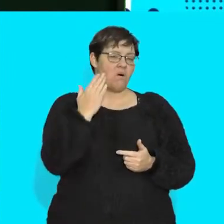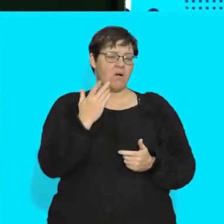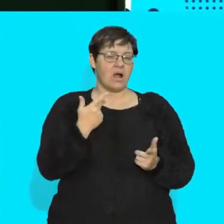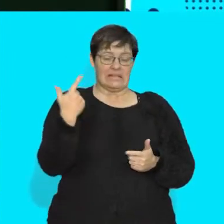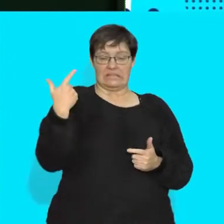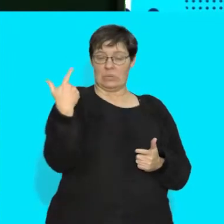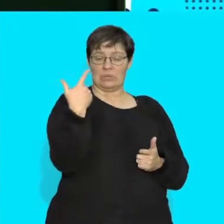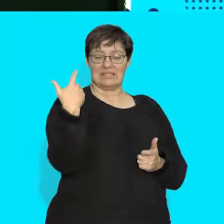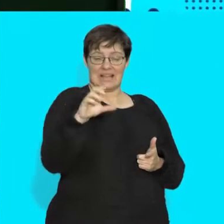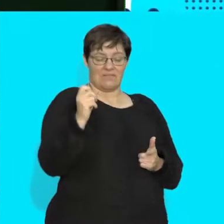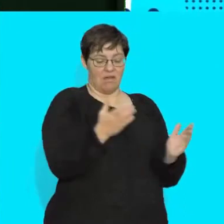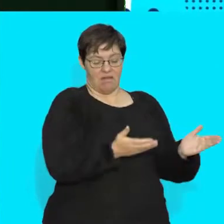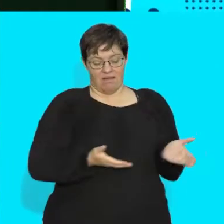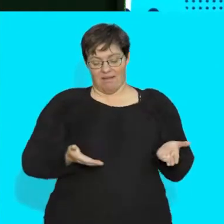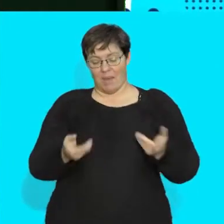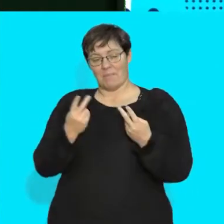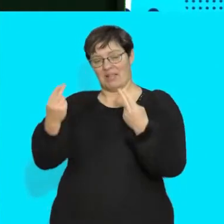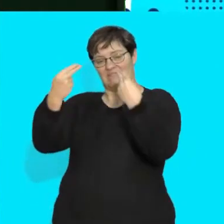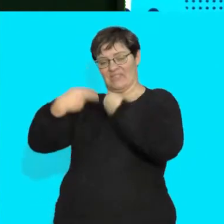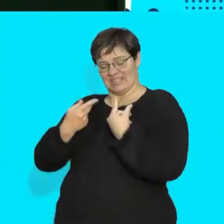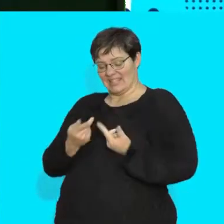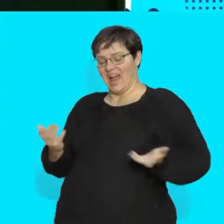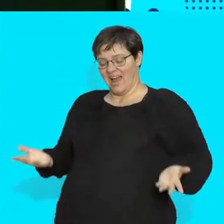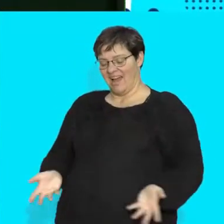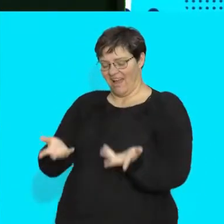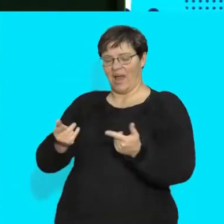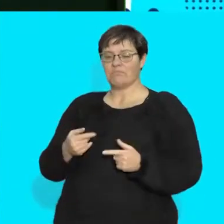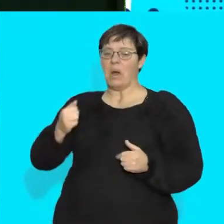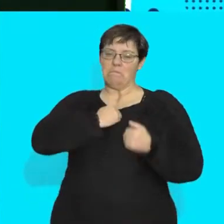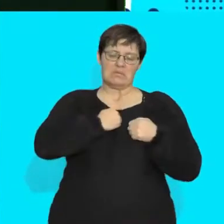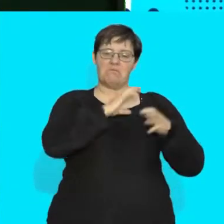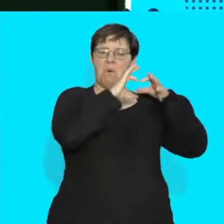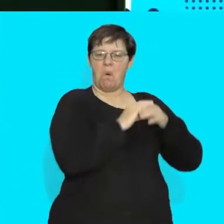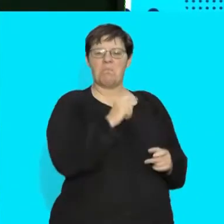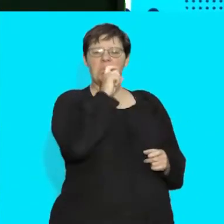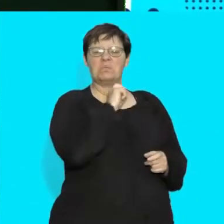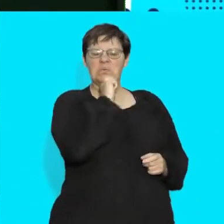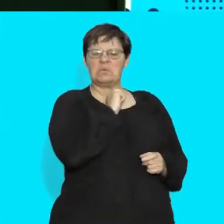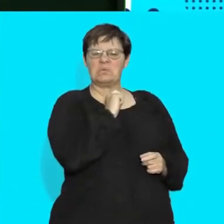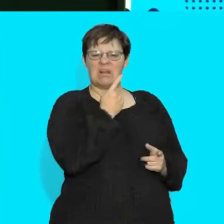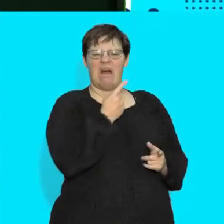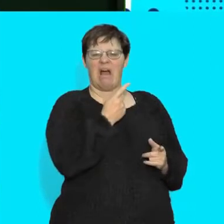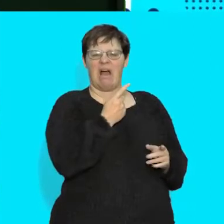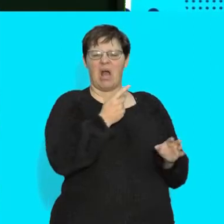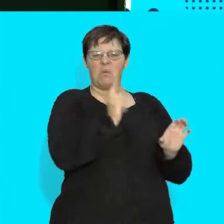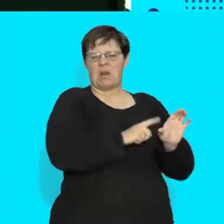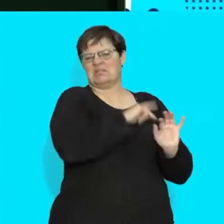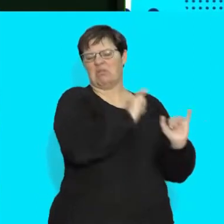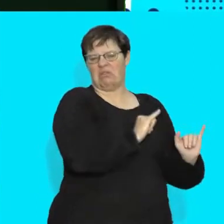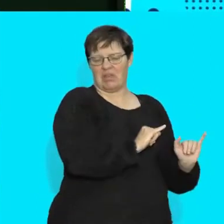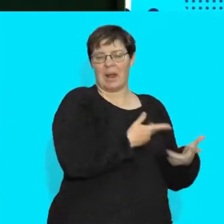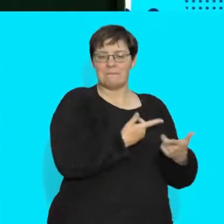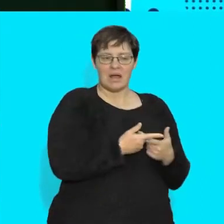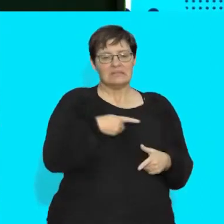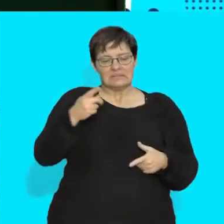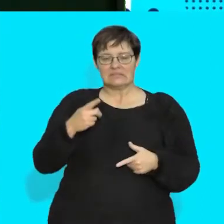silver for people when you were entertaining guests. And even jewelry, you'd want to have sterling silver. You'd